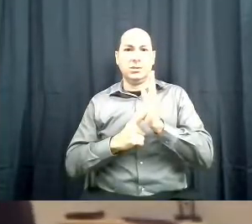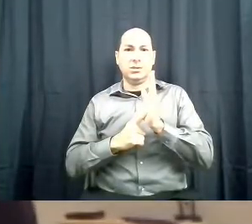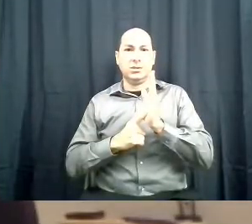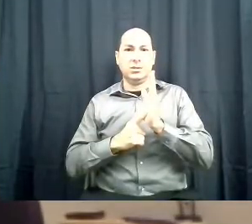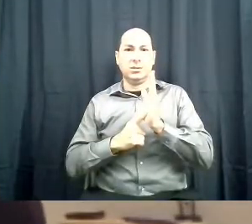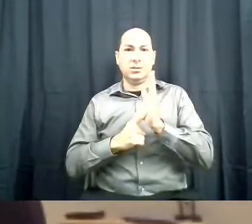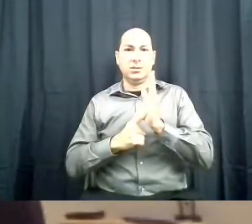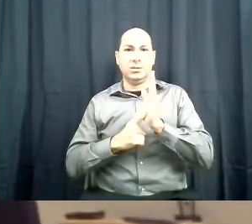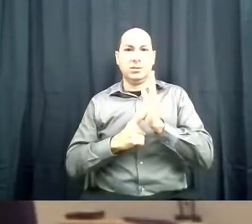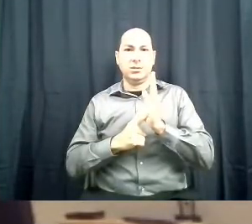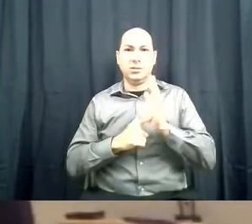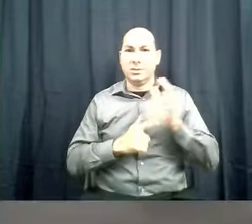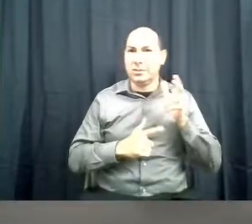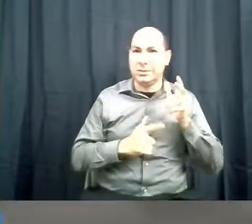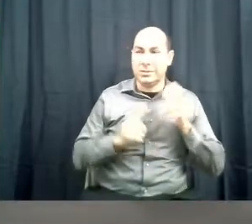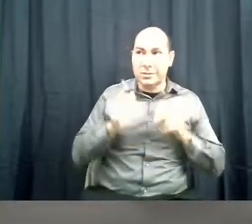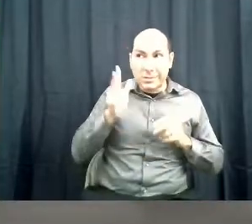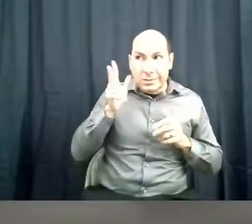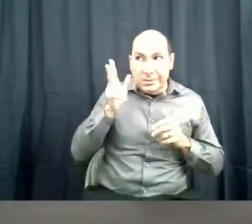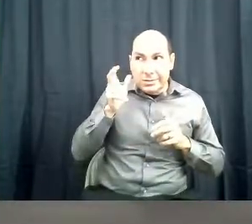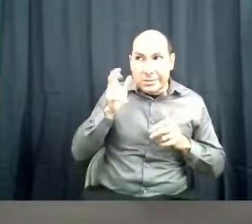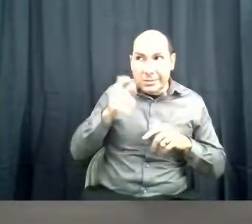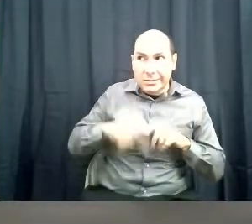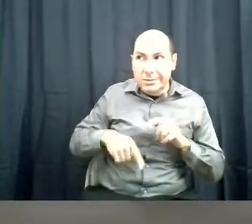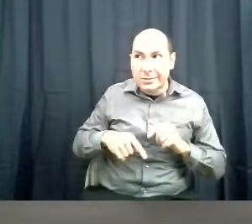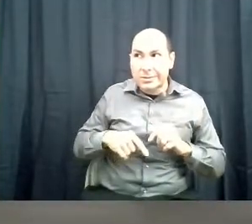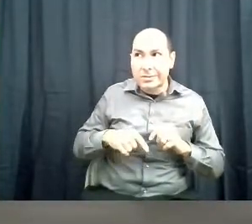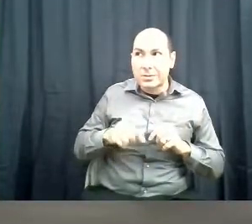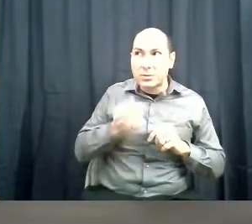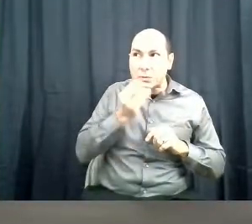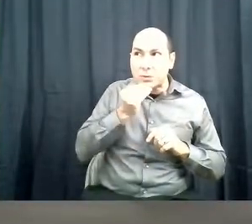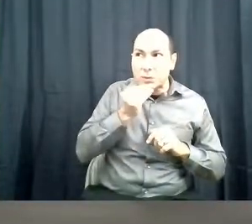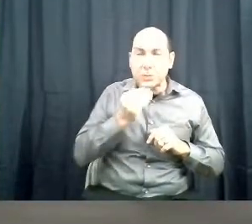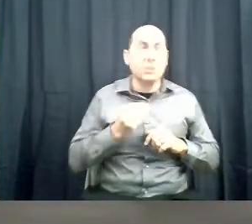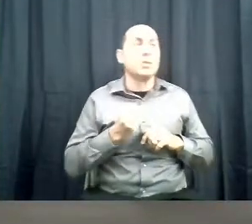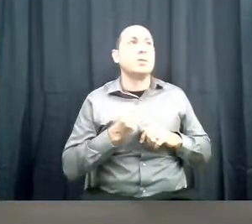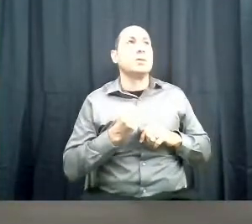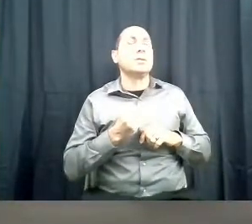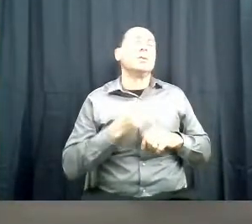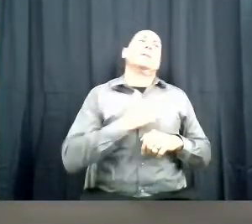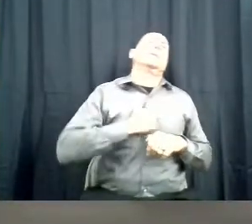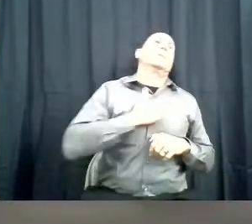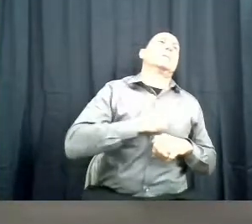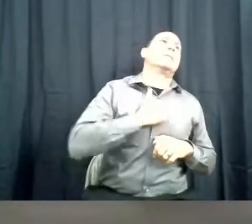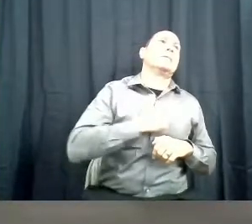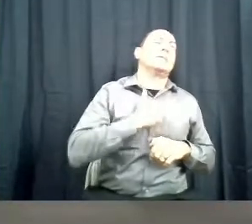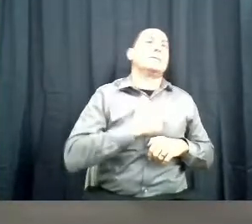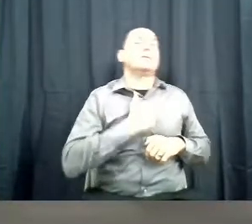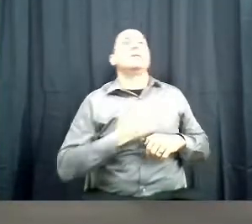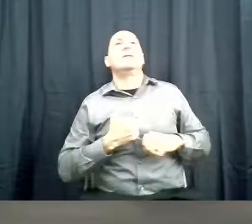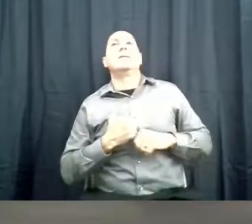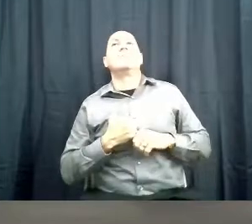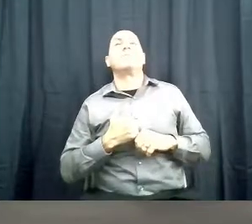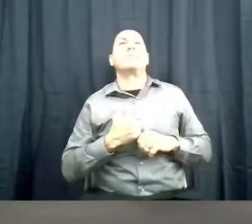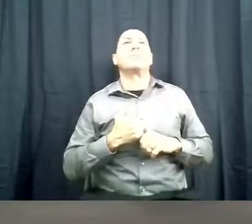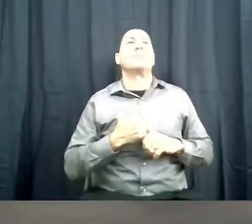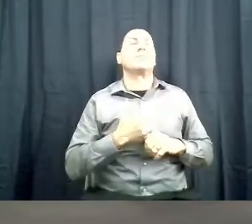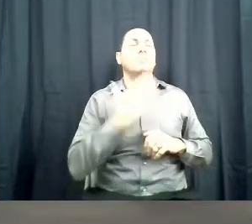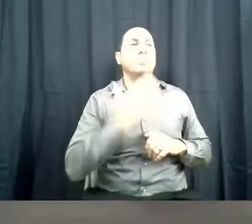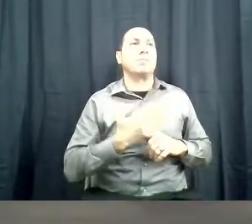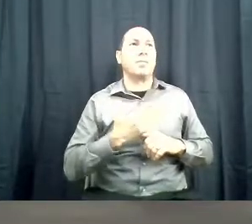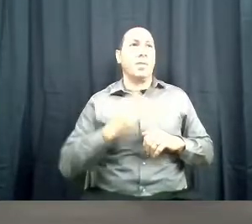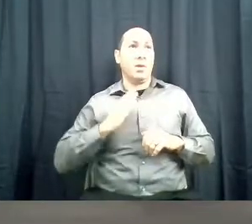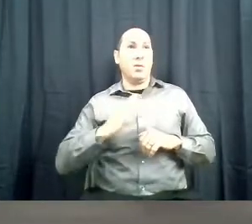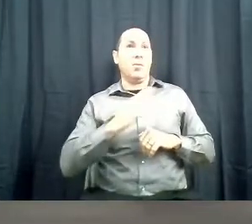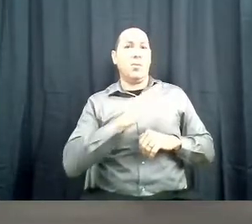I can't hear. You're on mute, Natalie. My apologies. Okay. Thank you for the questions. The board's policy has been consistent to reflect